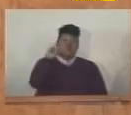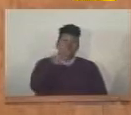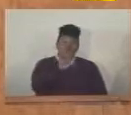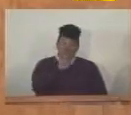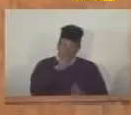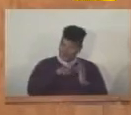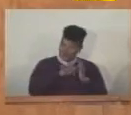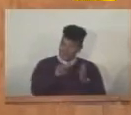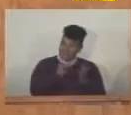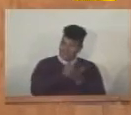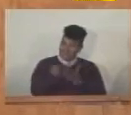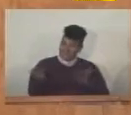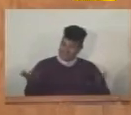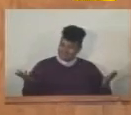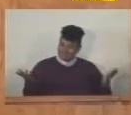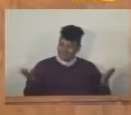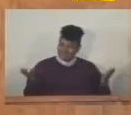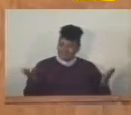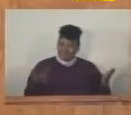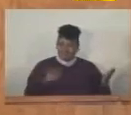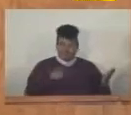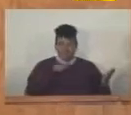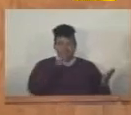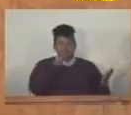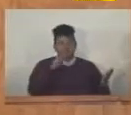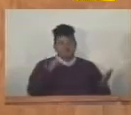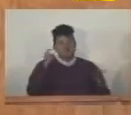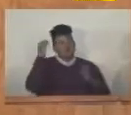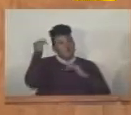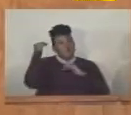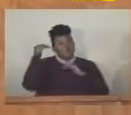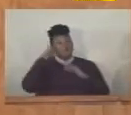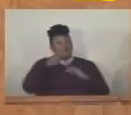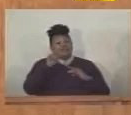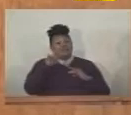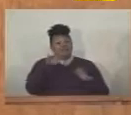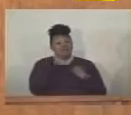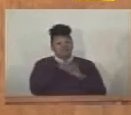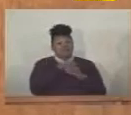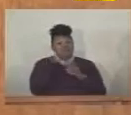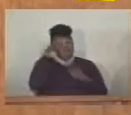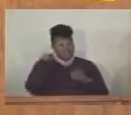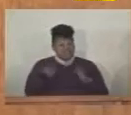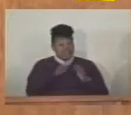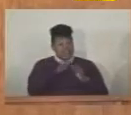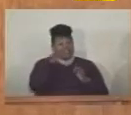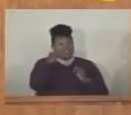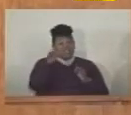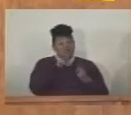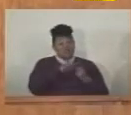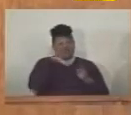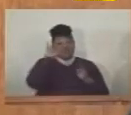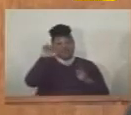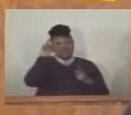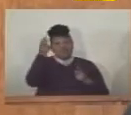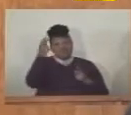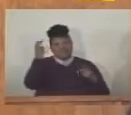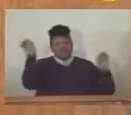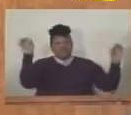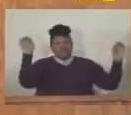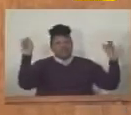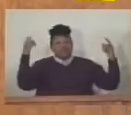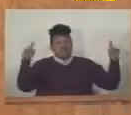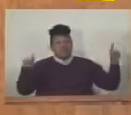am hoping, Mr. President, that in voting for this extension of the state of